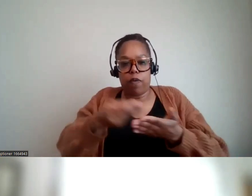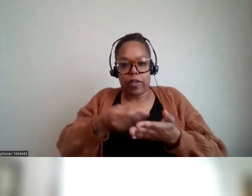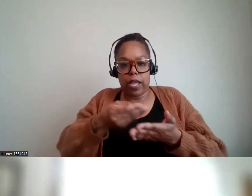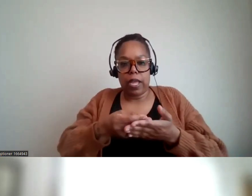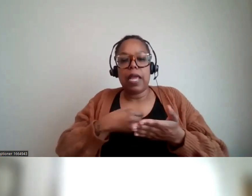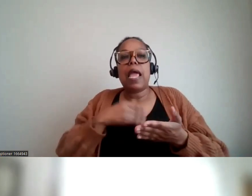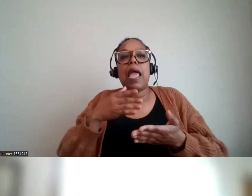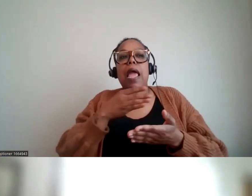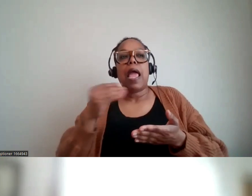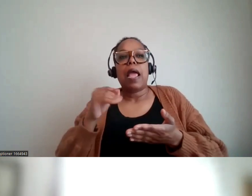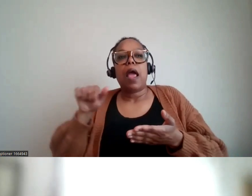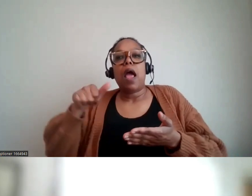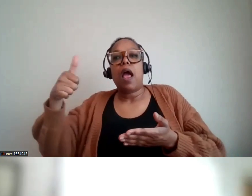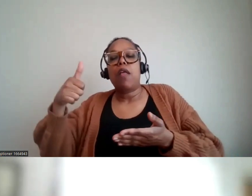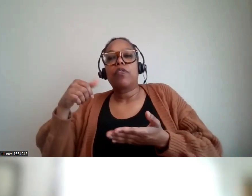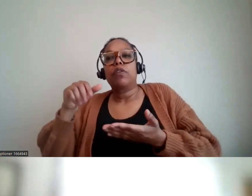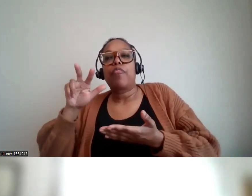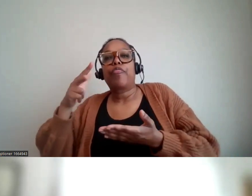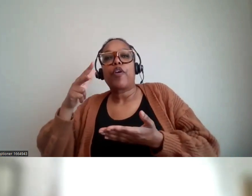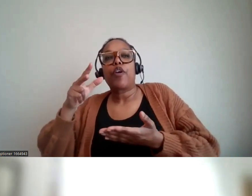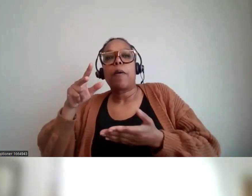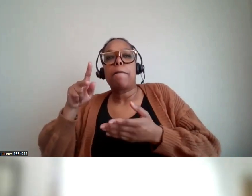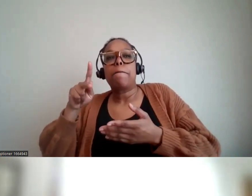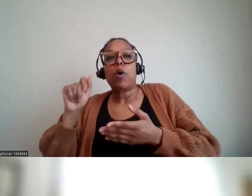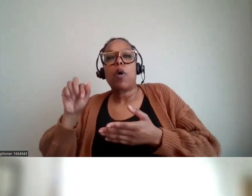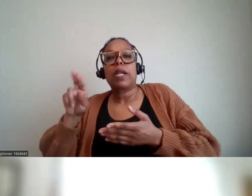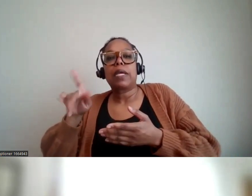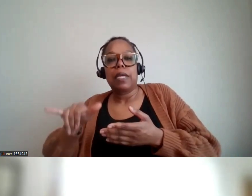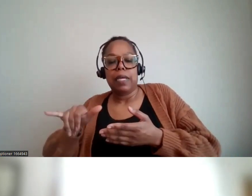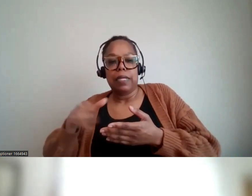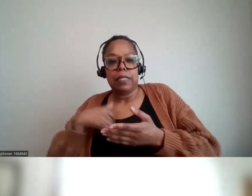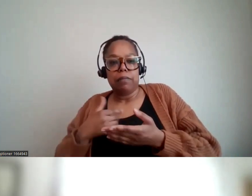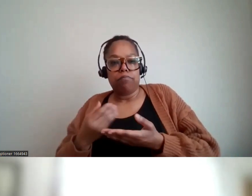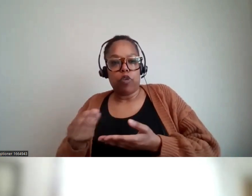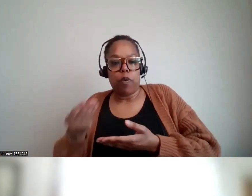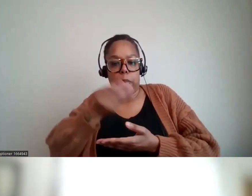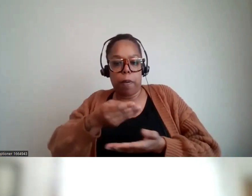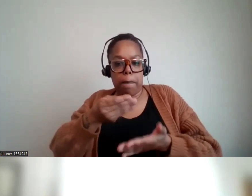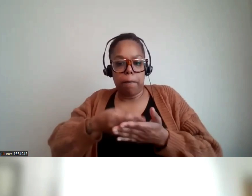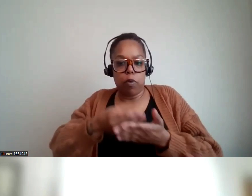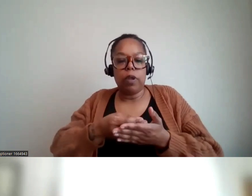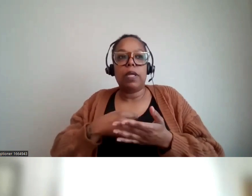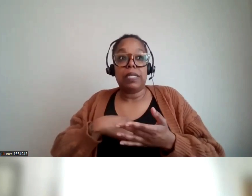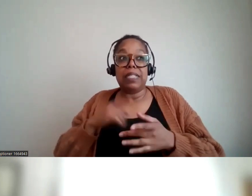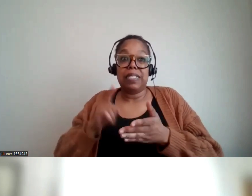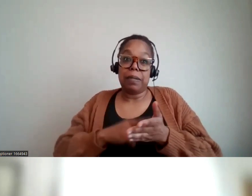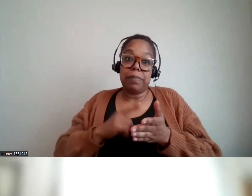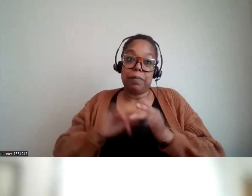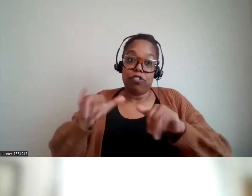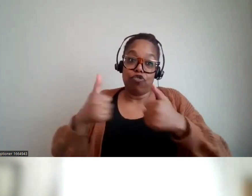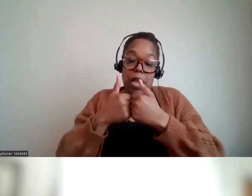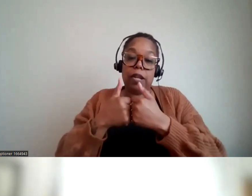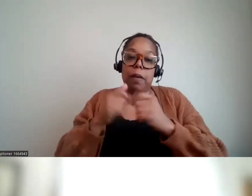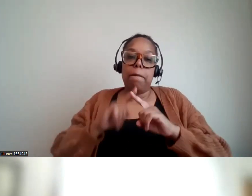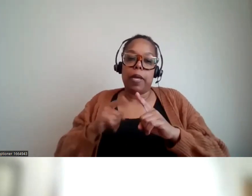reimbursement. The workforce component of that can be challenging, particularly these times, but I'm only familiar